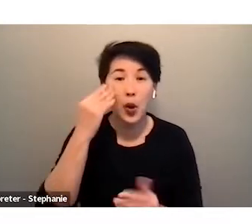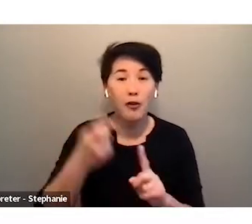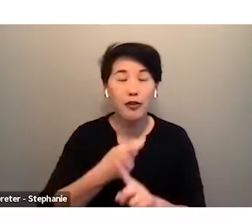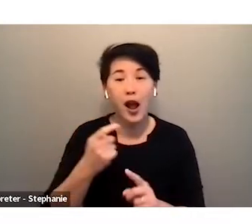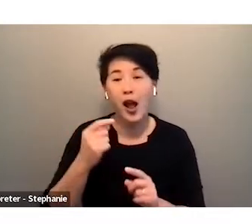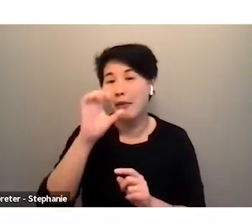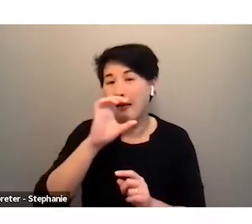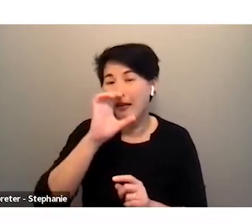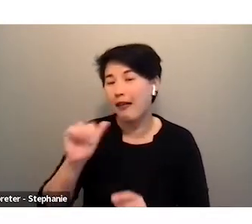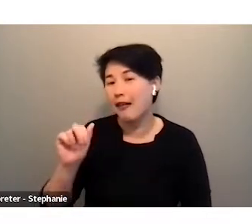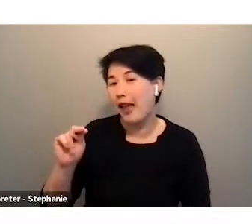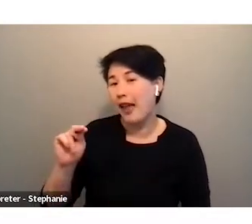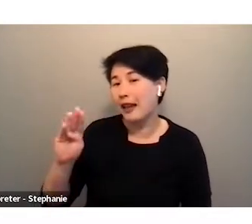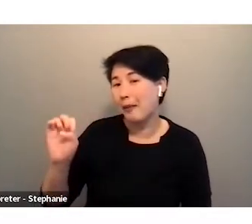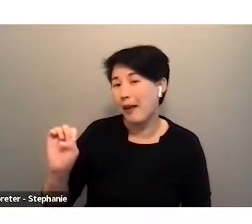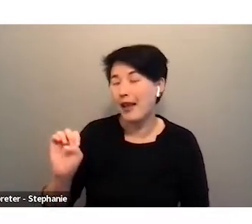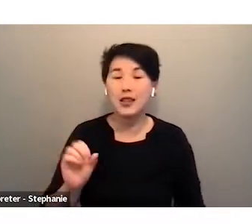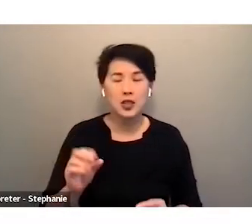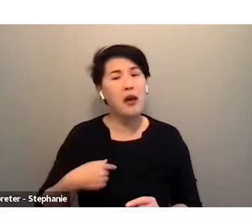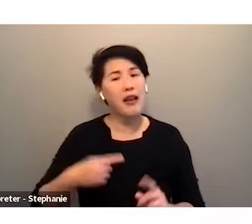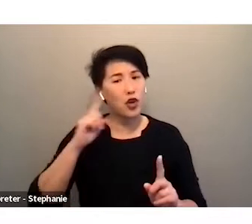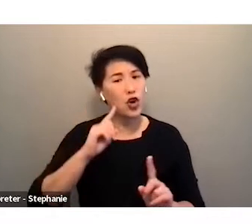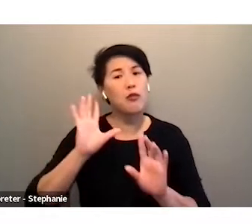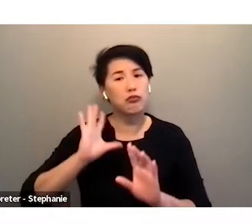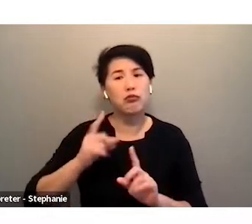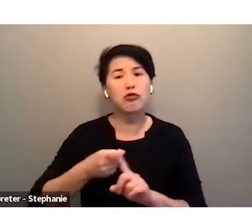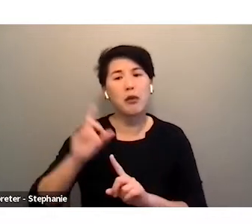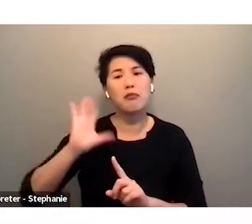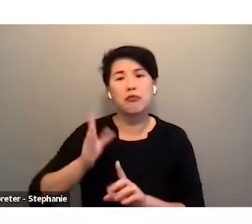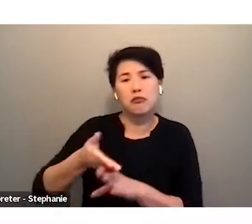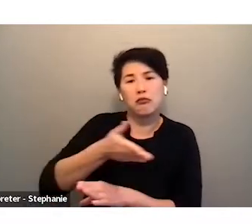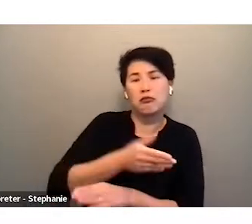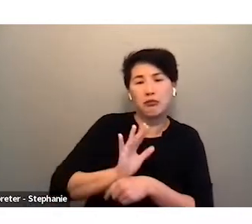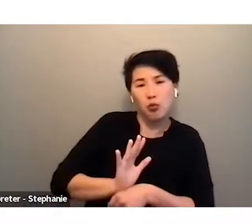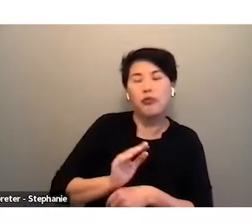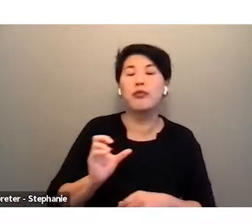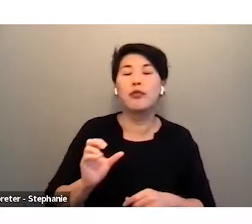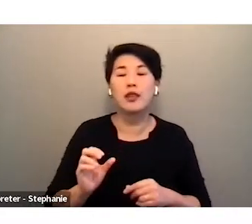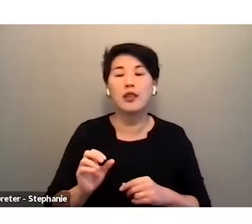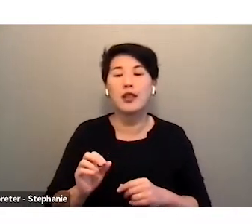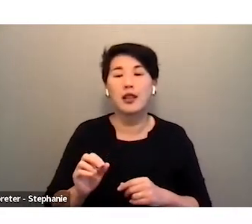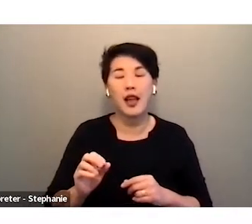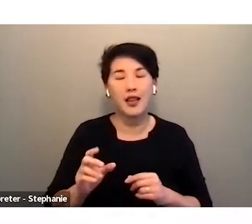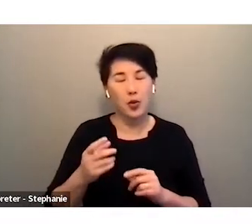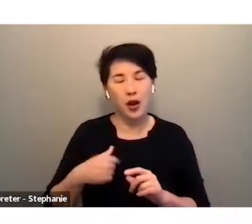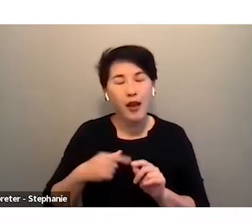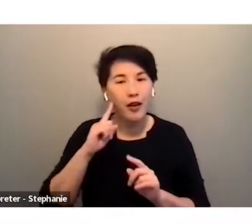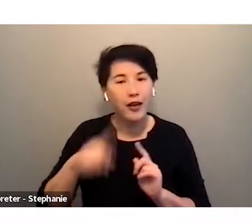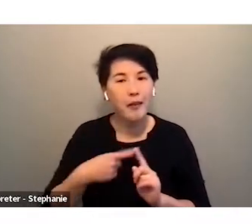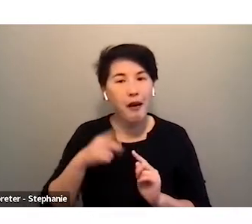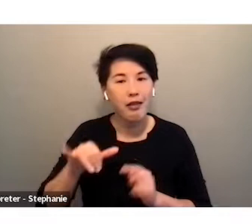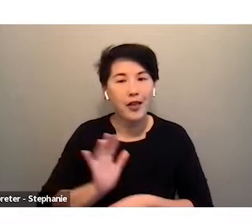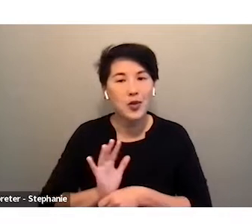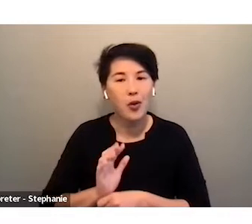story previously before in a few documentaries. And when I found out about this story, it just made me want